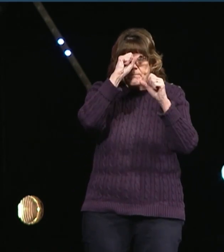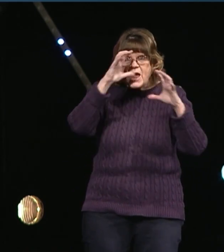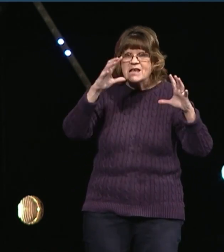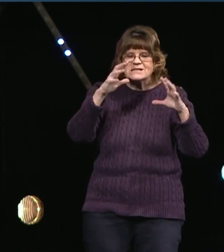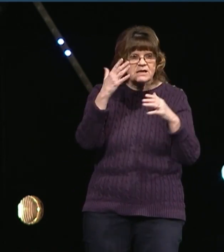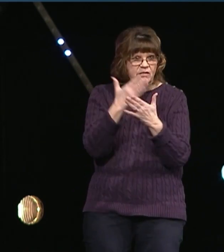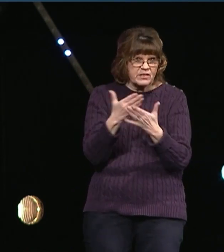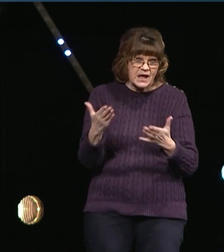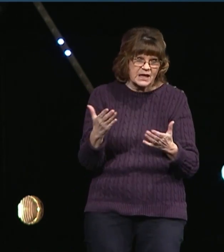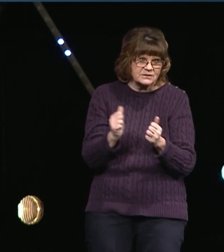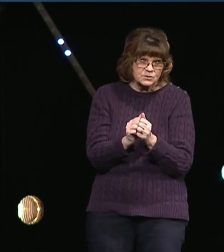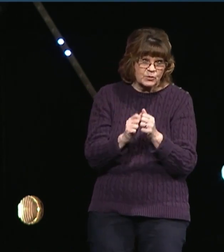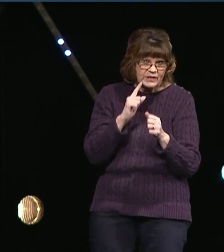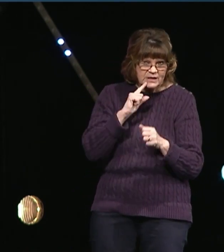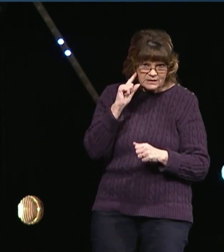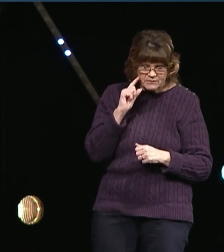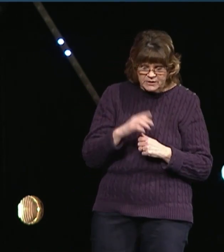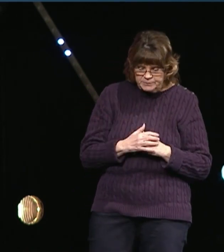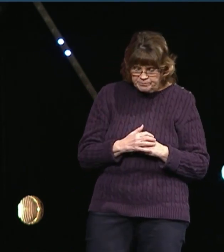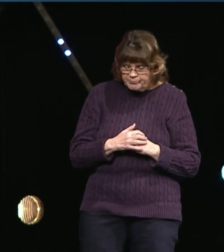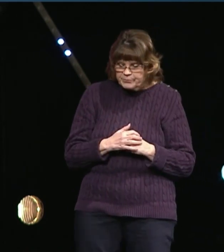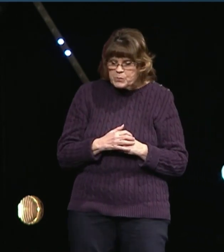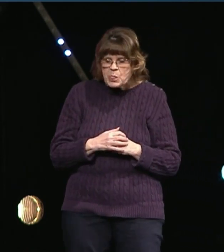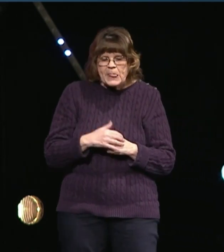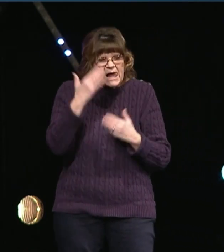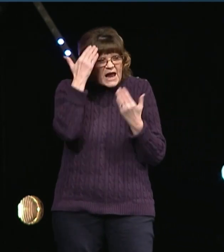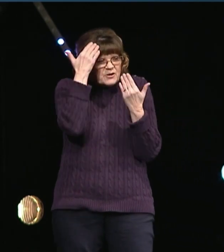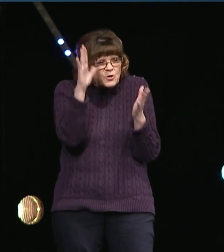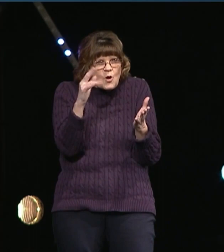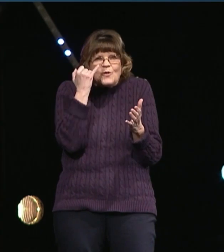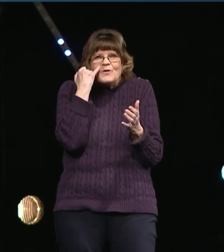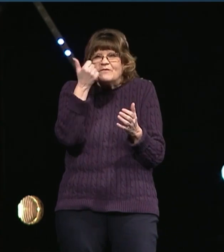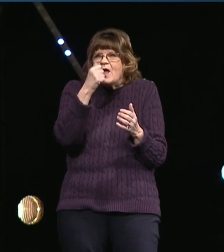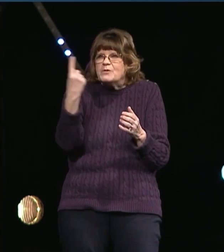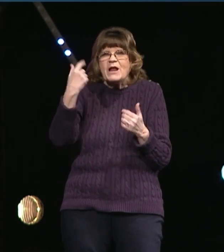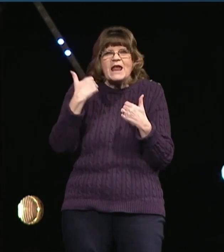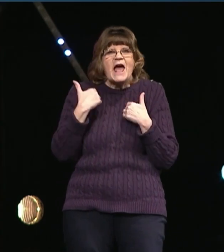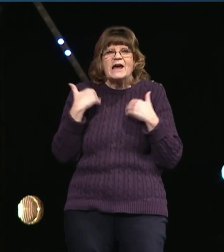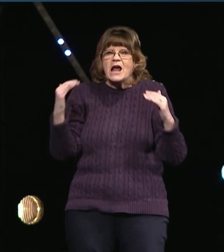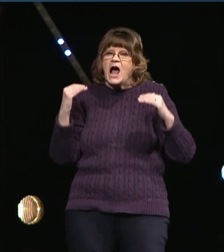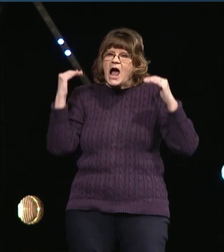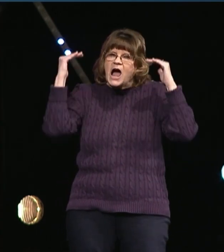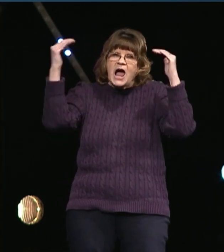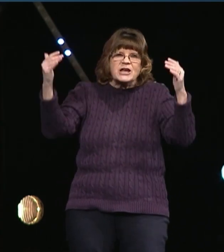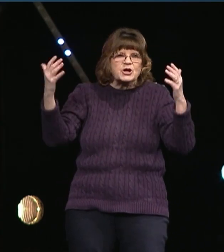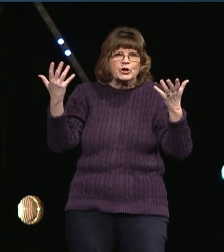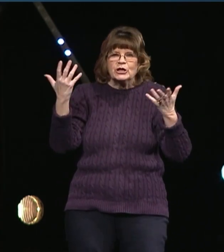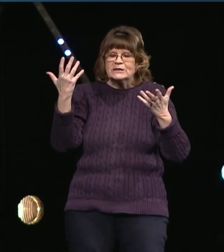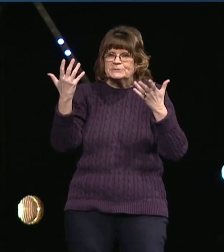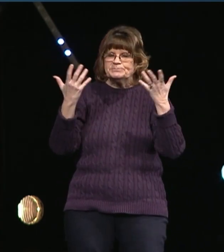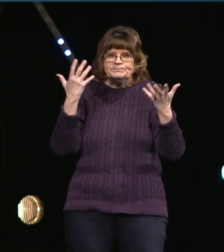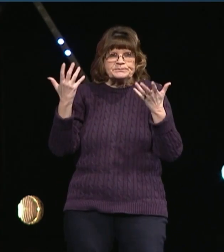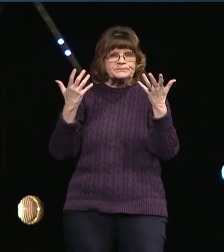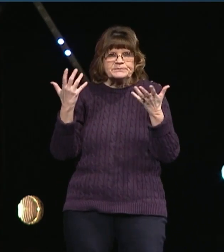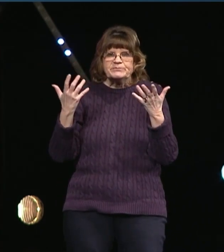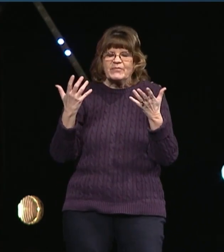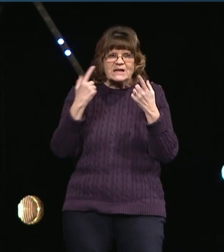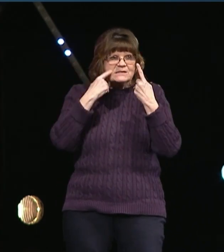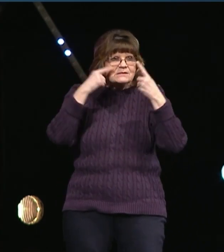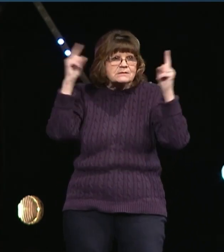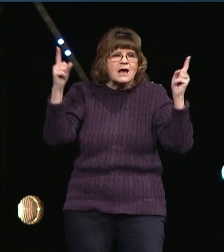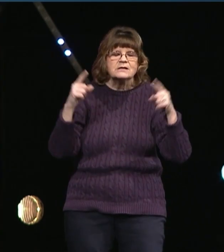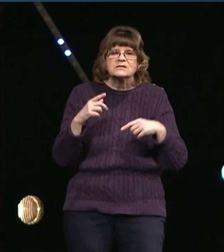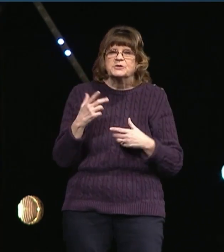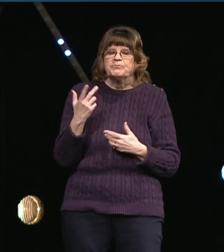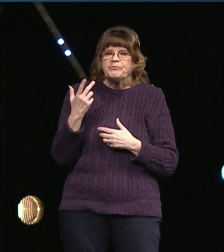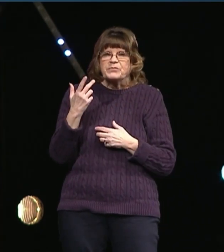I don't know if I've ever known anybody who had a higher return on their talents than Dennis. And this is what I also loved about Dennis.